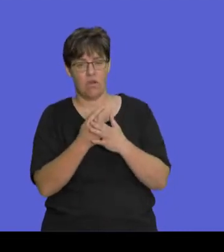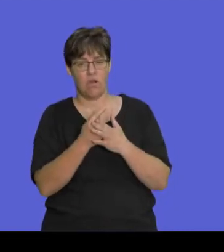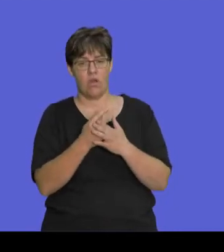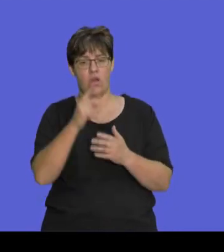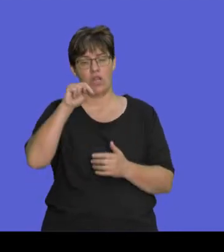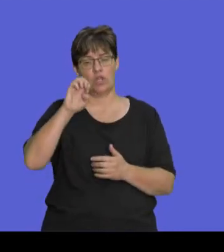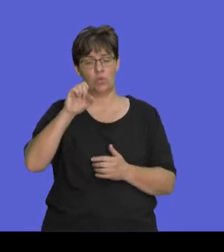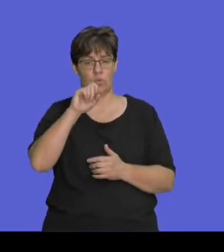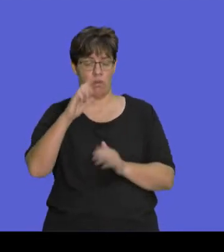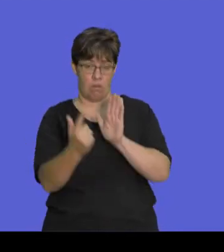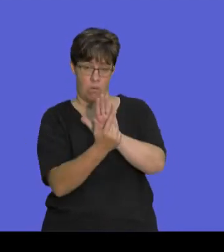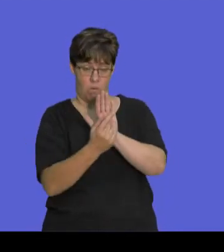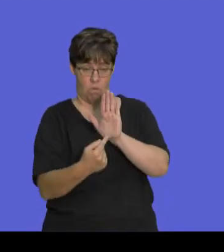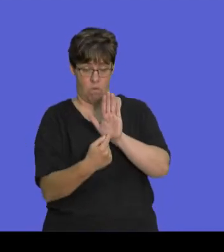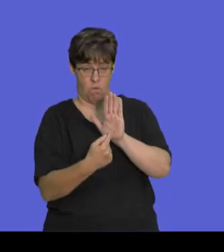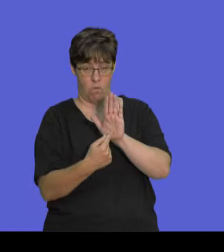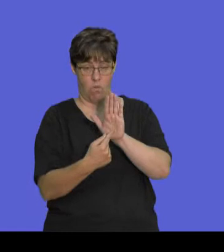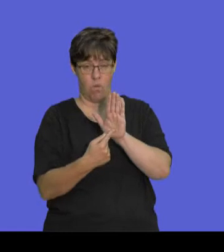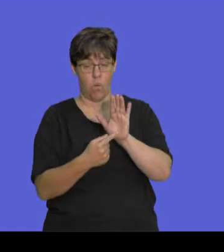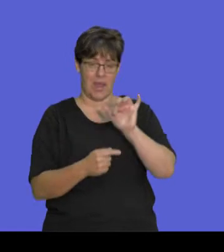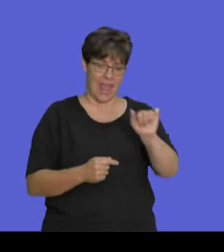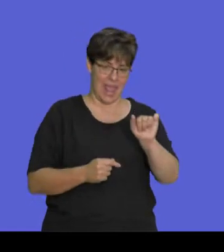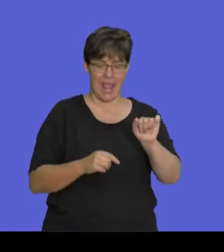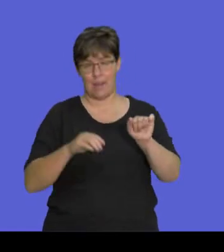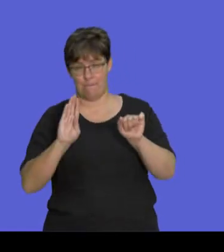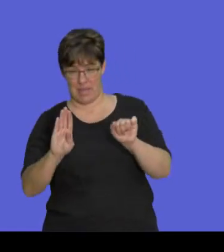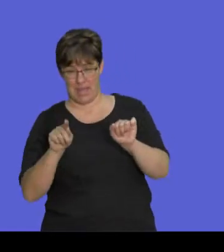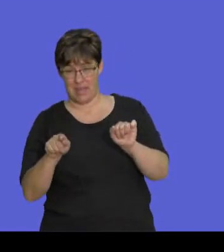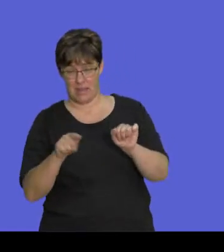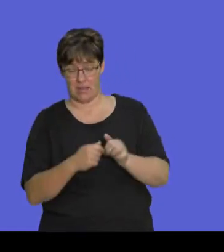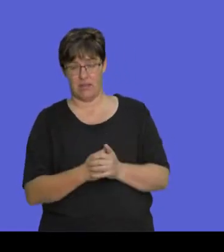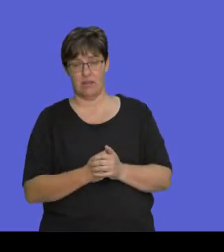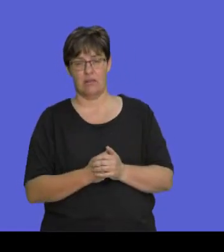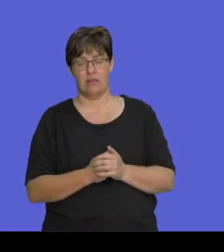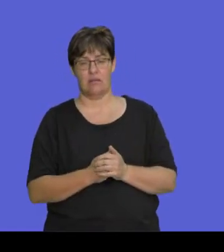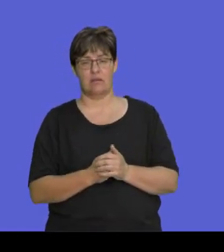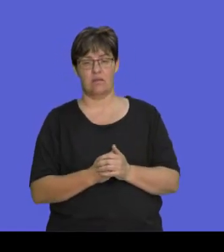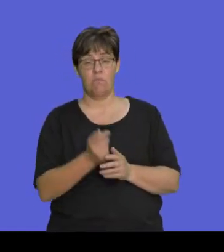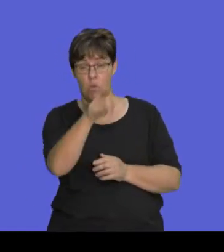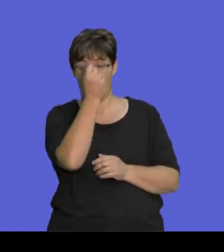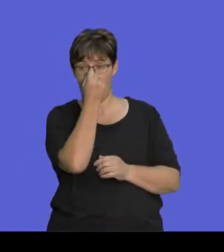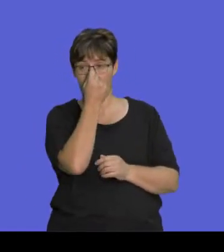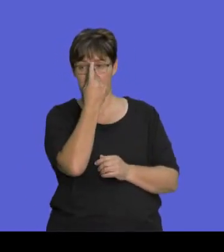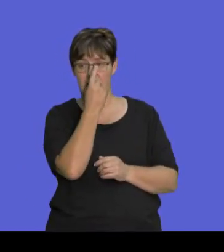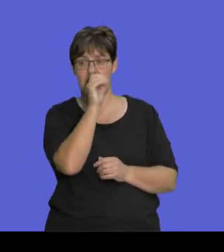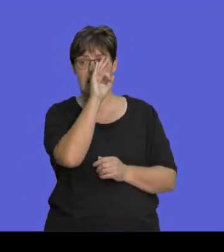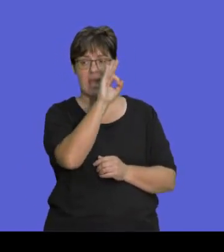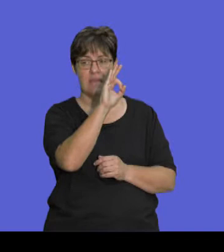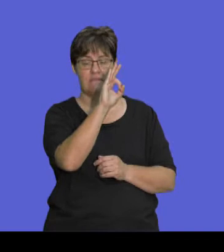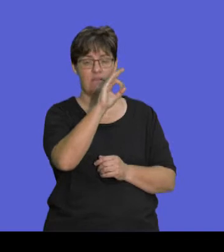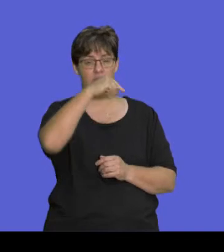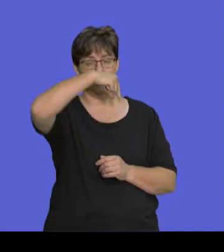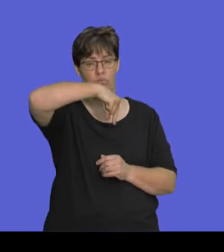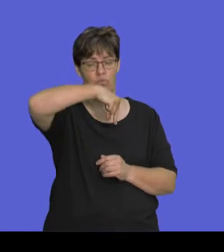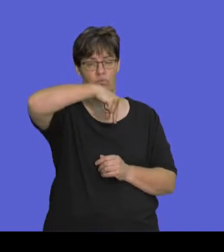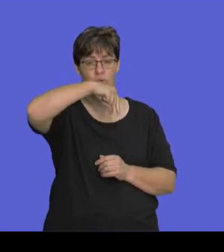object A and object B, so you'd understand that F Q2 on